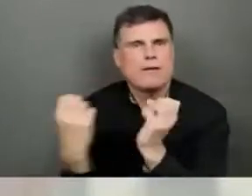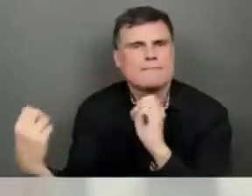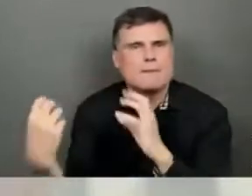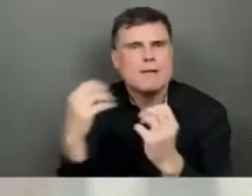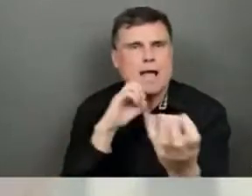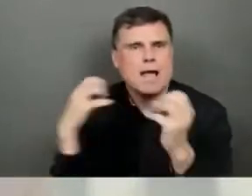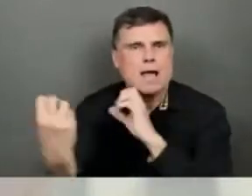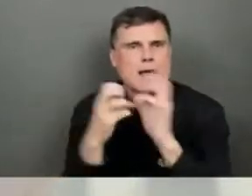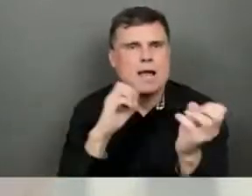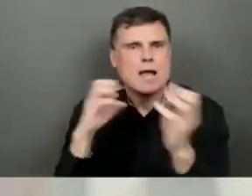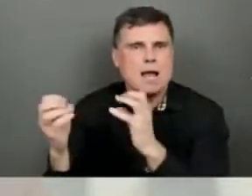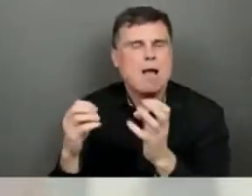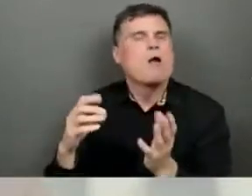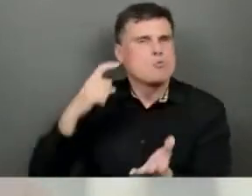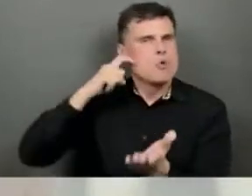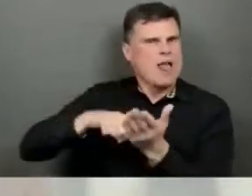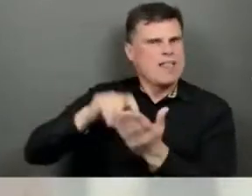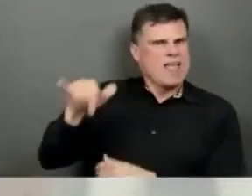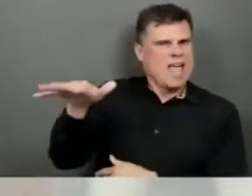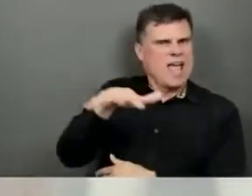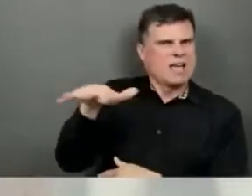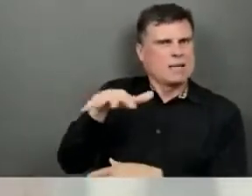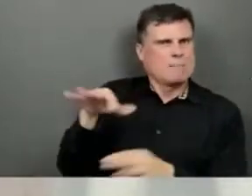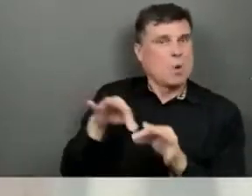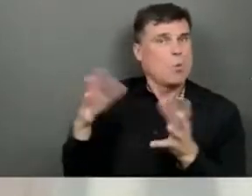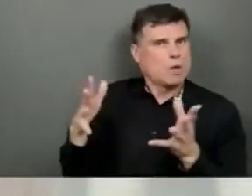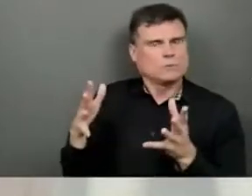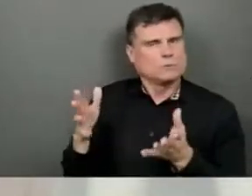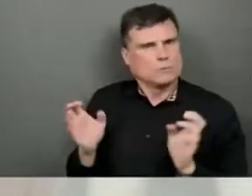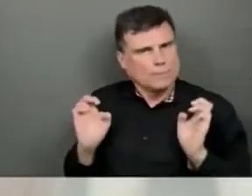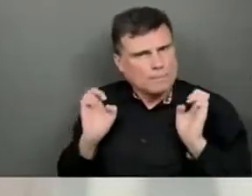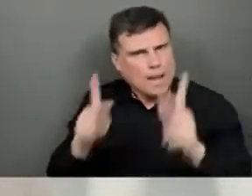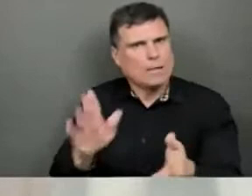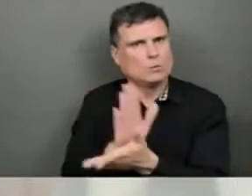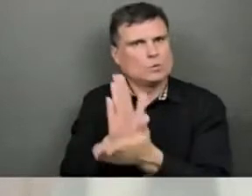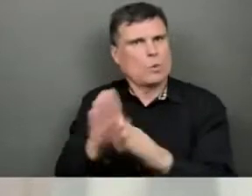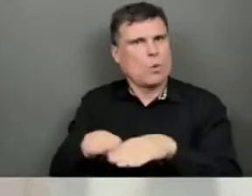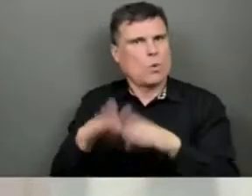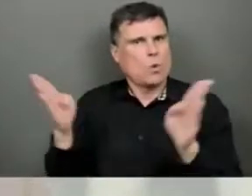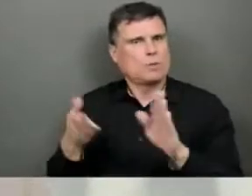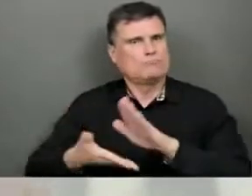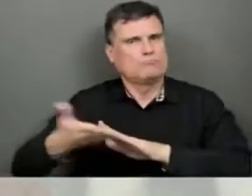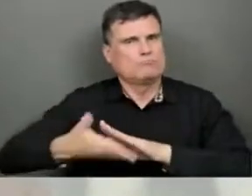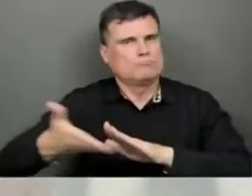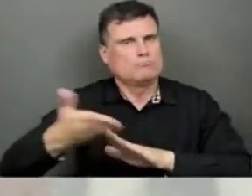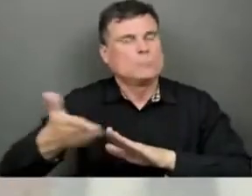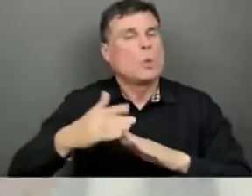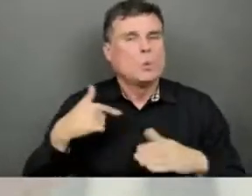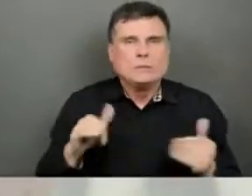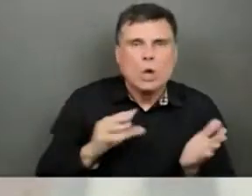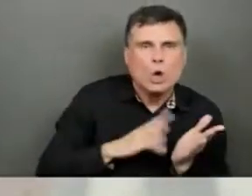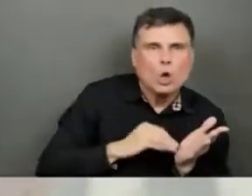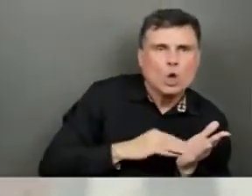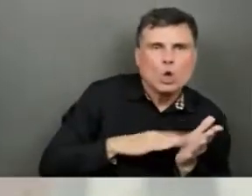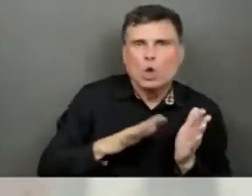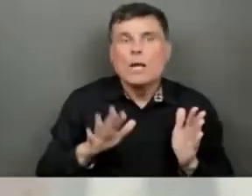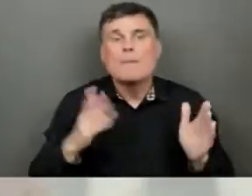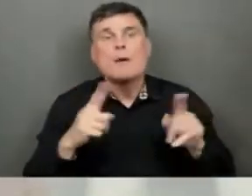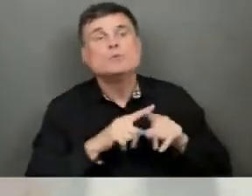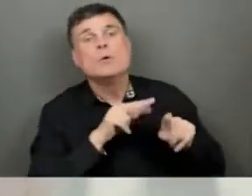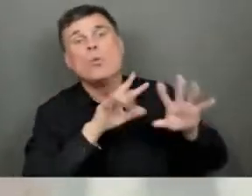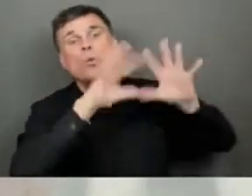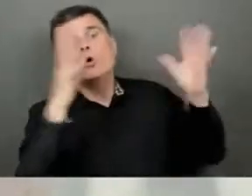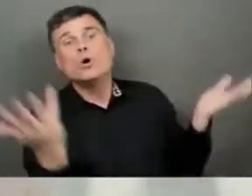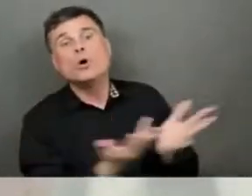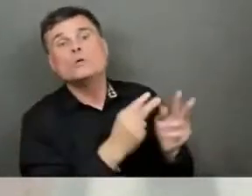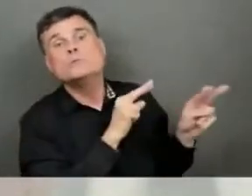recognized how important it was for children to be in those settings and to continue to learn through this pandemic. Those are the things that are really